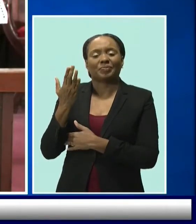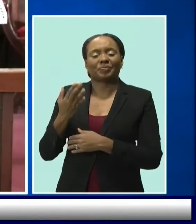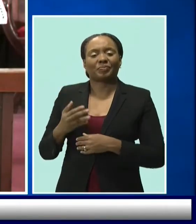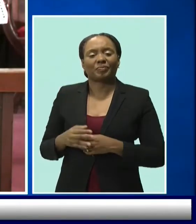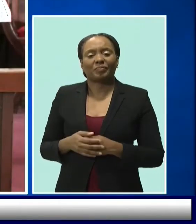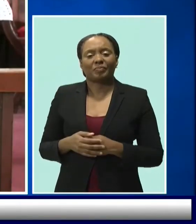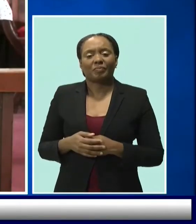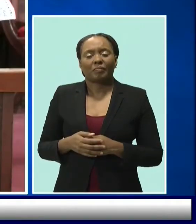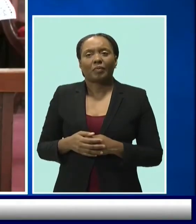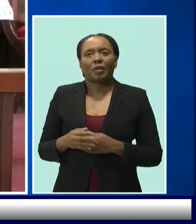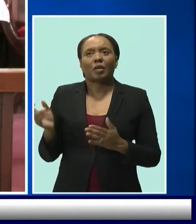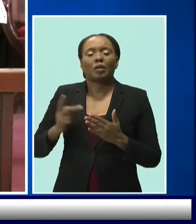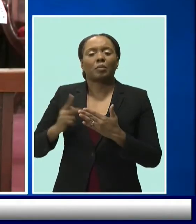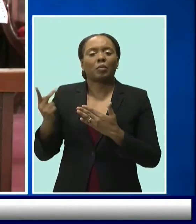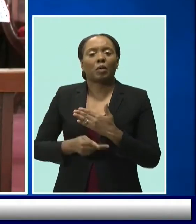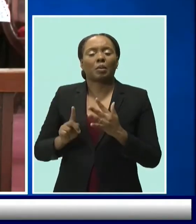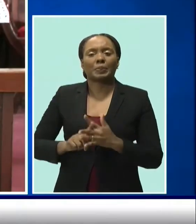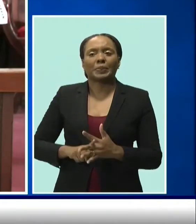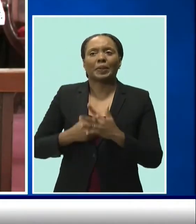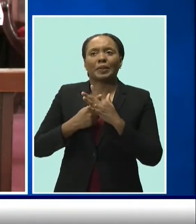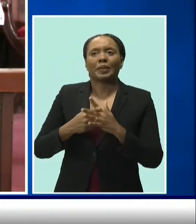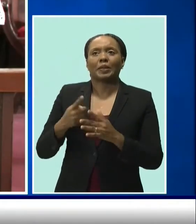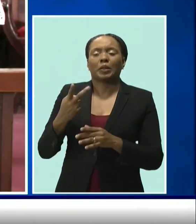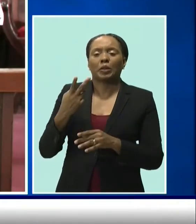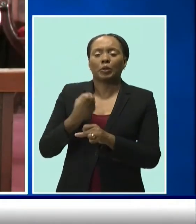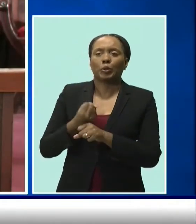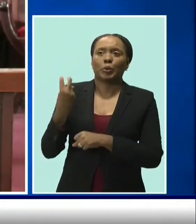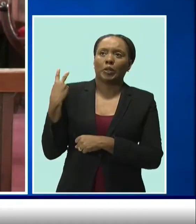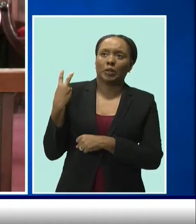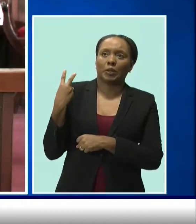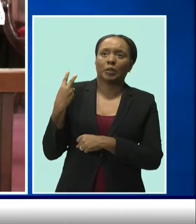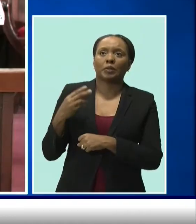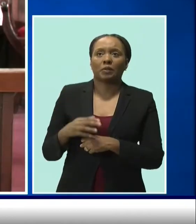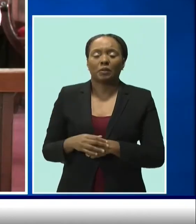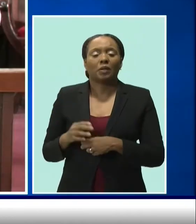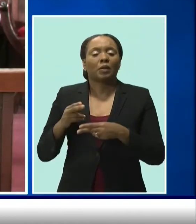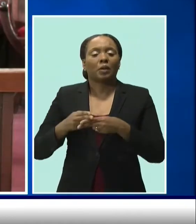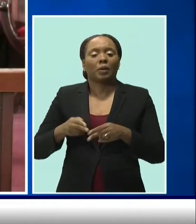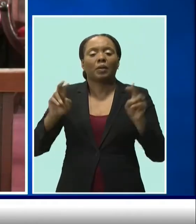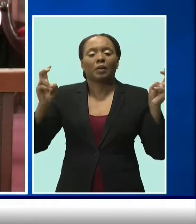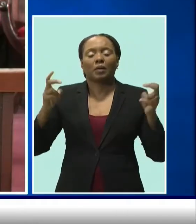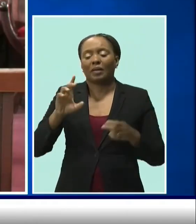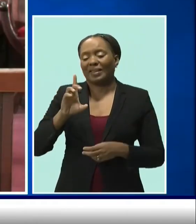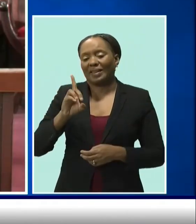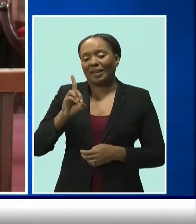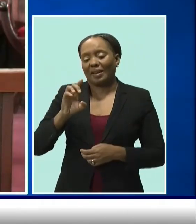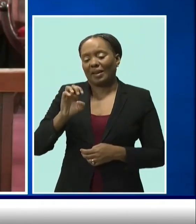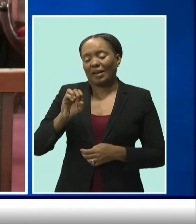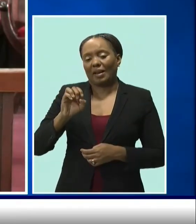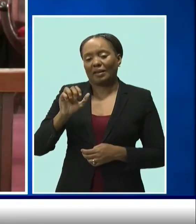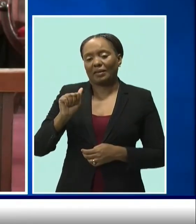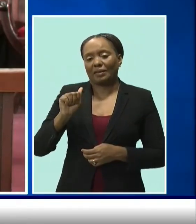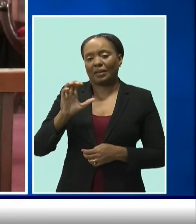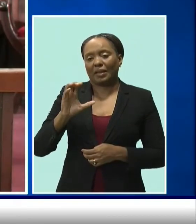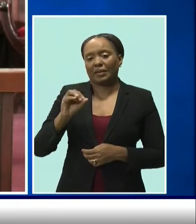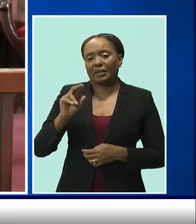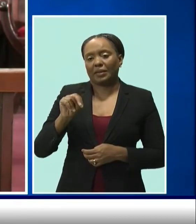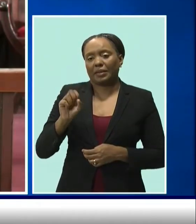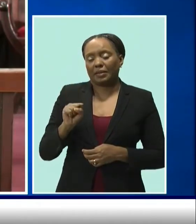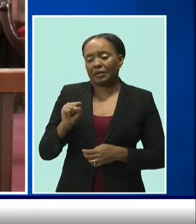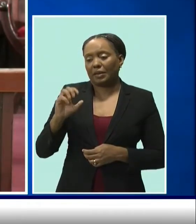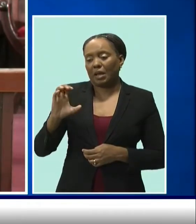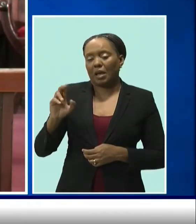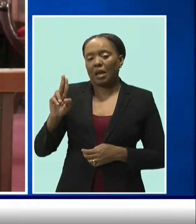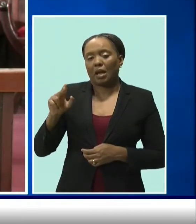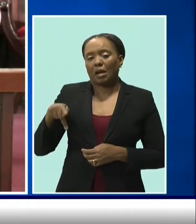was initiated just about 2 years ago, the Deacon's Cupboard. And the Deacon's Cupboard is where members of the parish bring